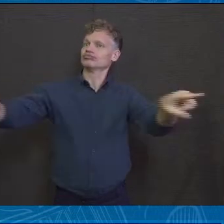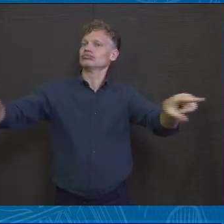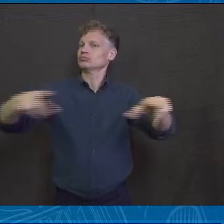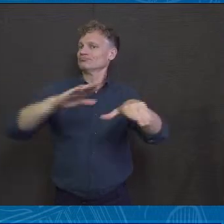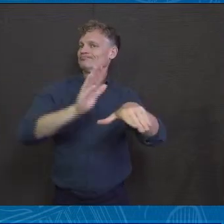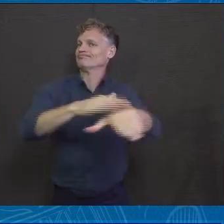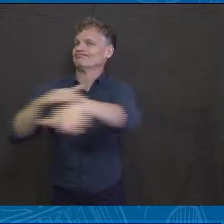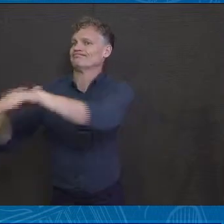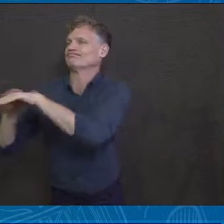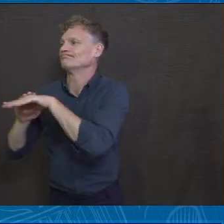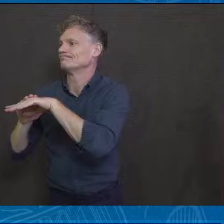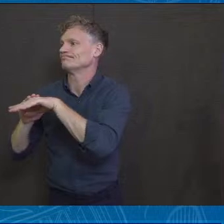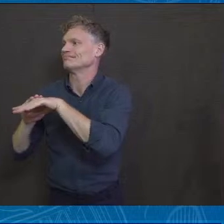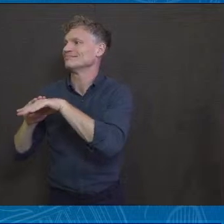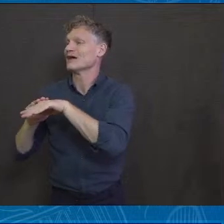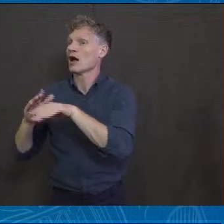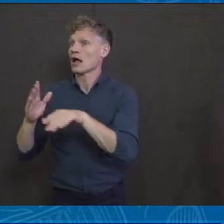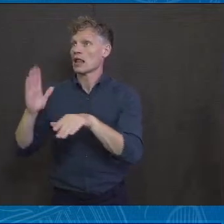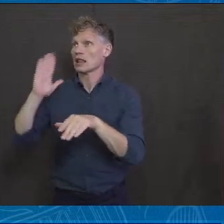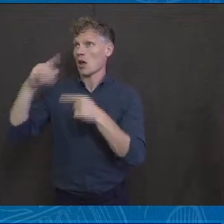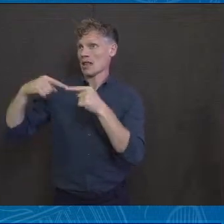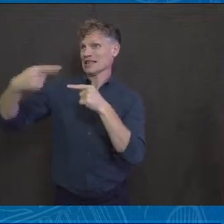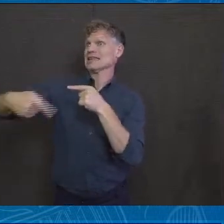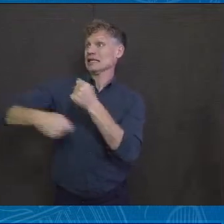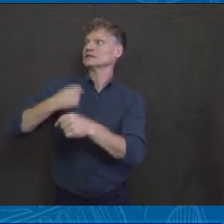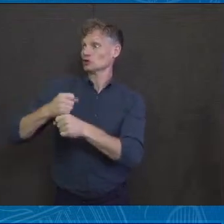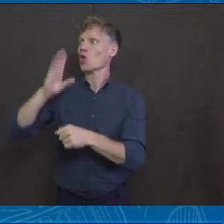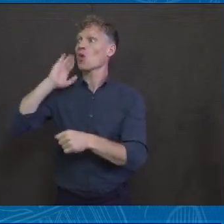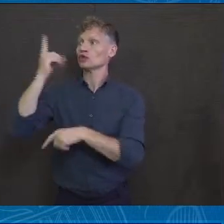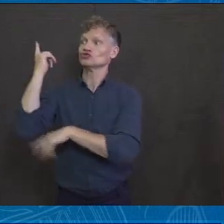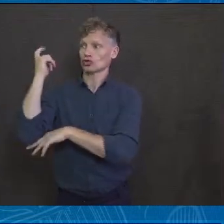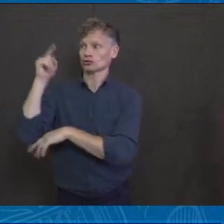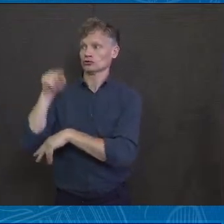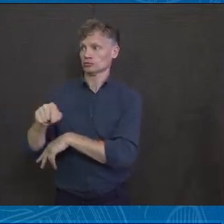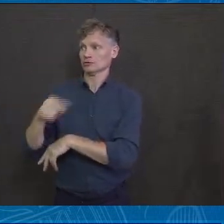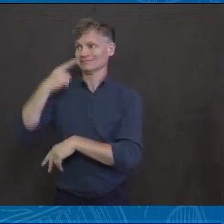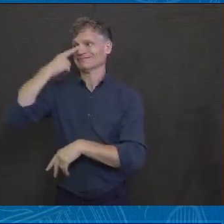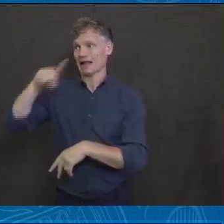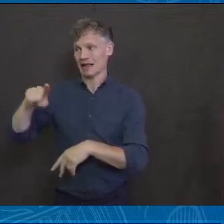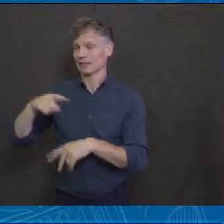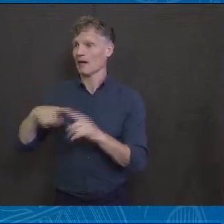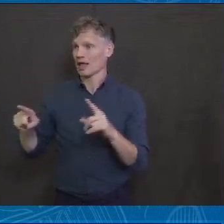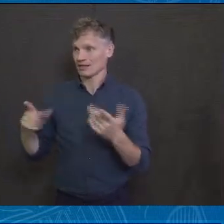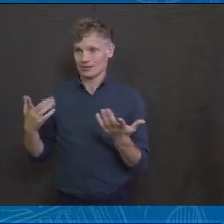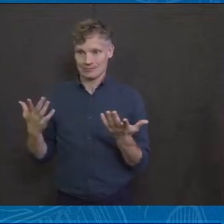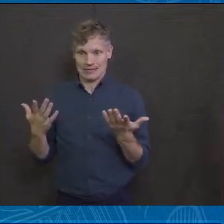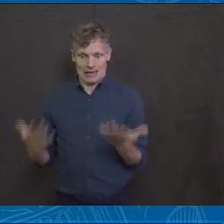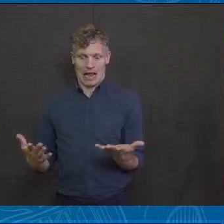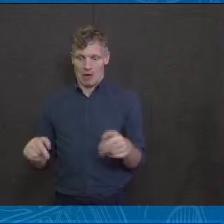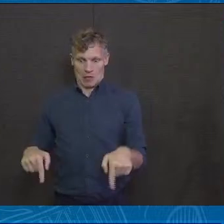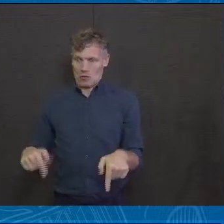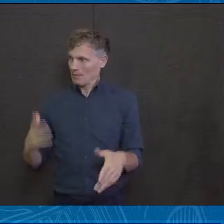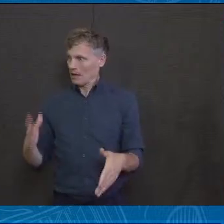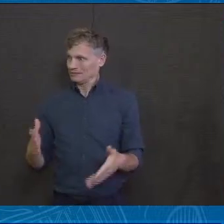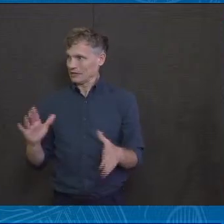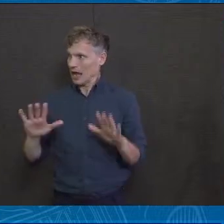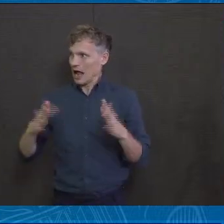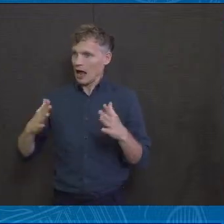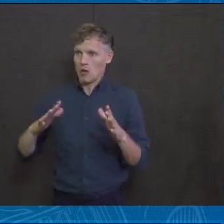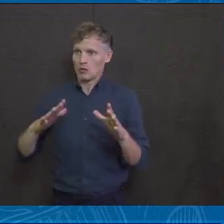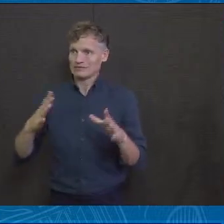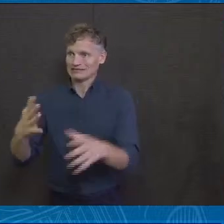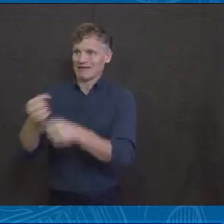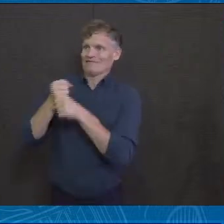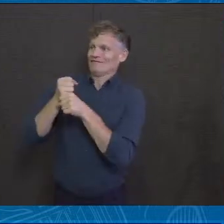it maybe we try to solve this problem to save our people, like not like